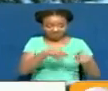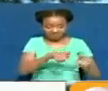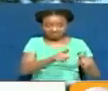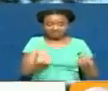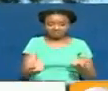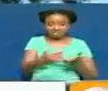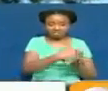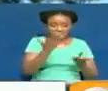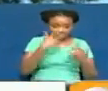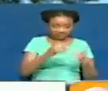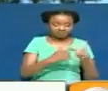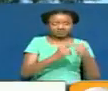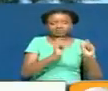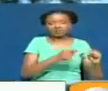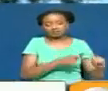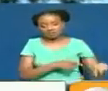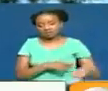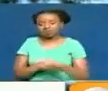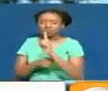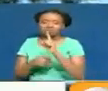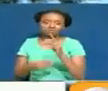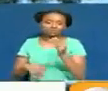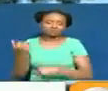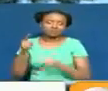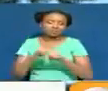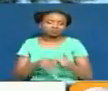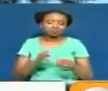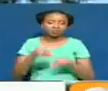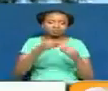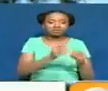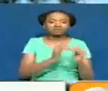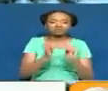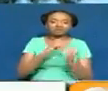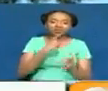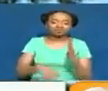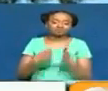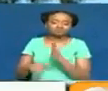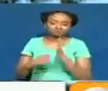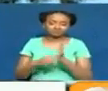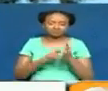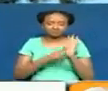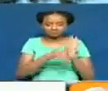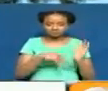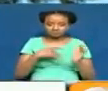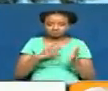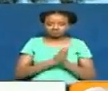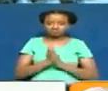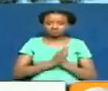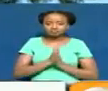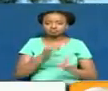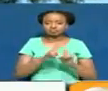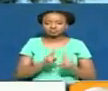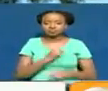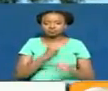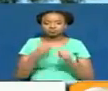can, and then we also give them fair pricing for all the potatoes they're producing. So this gives them some consistency in